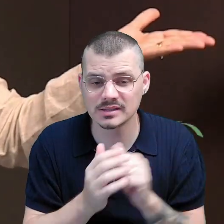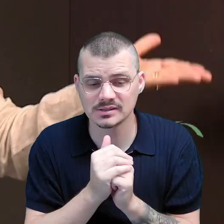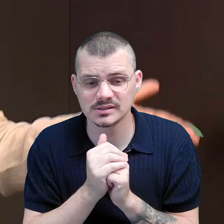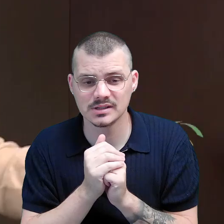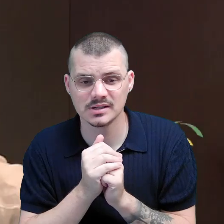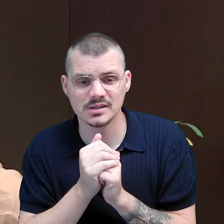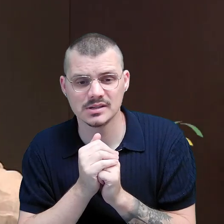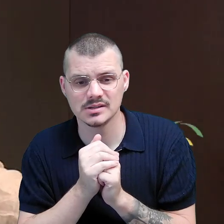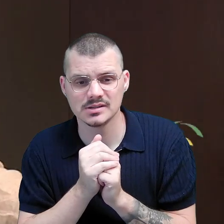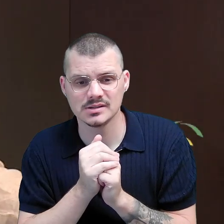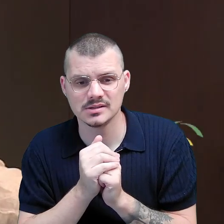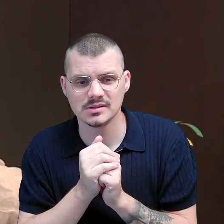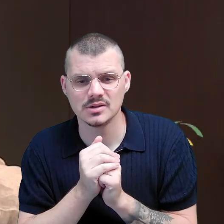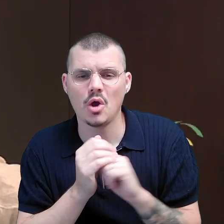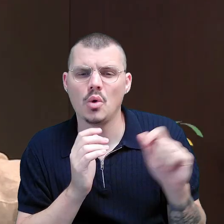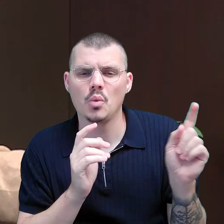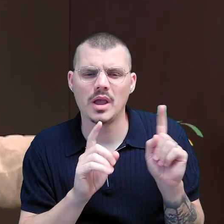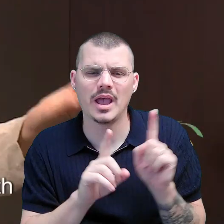rheumatoid arthritis.